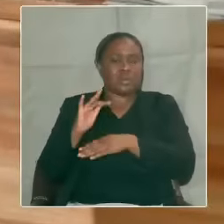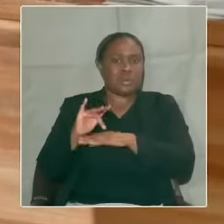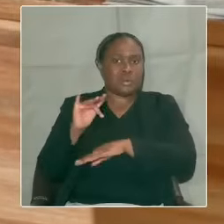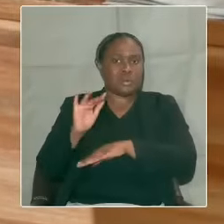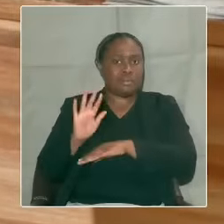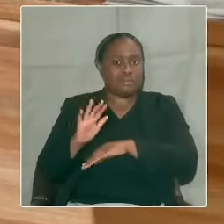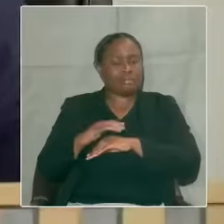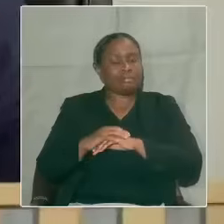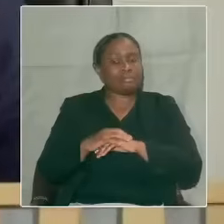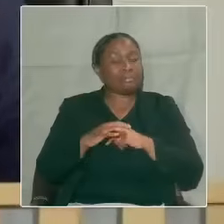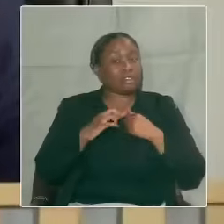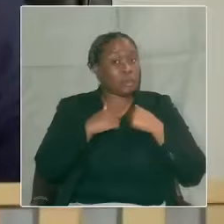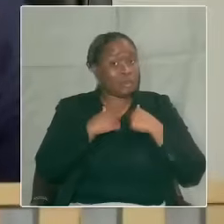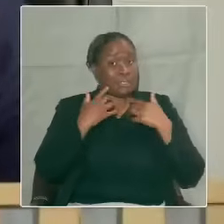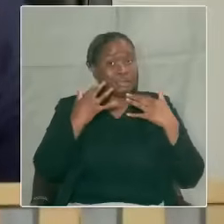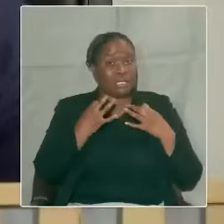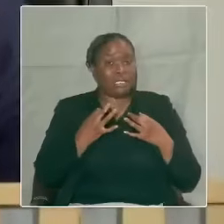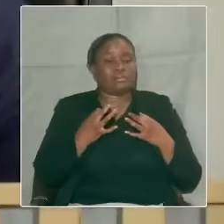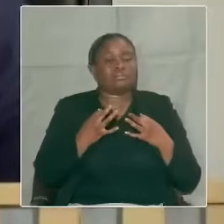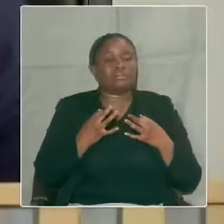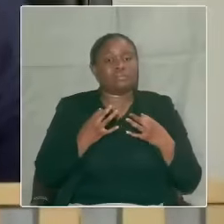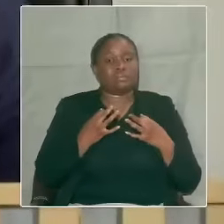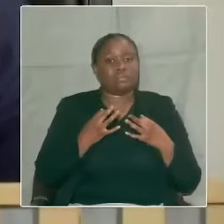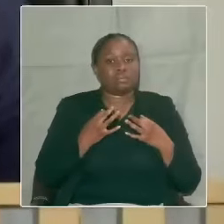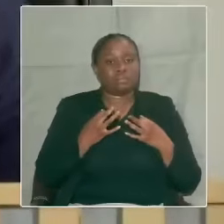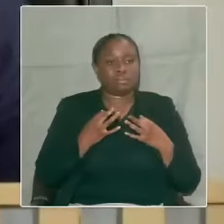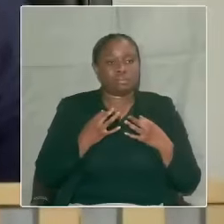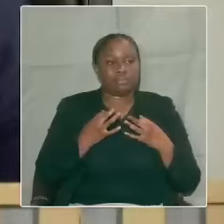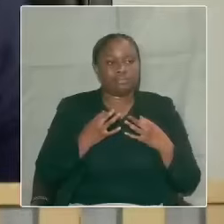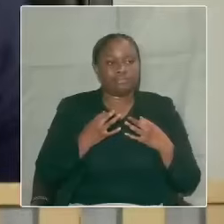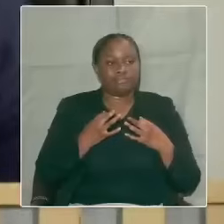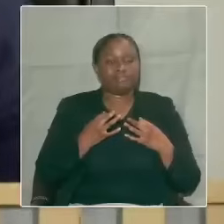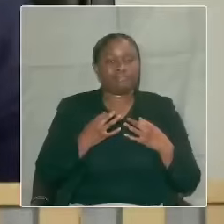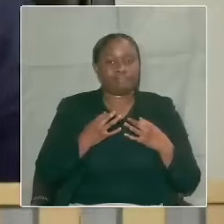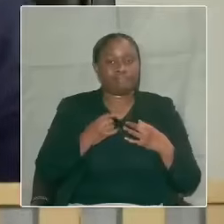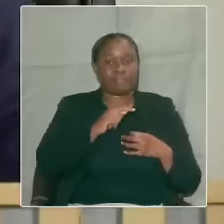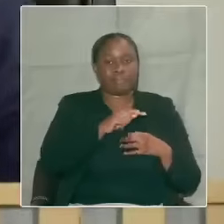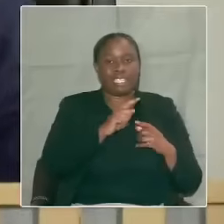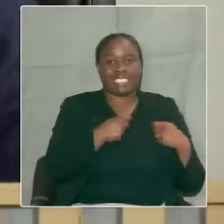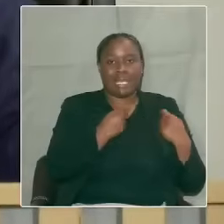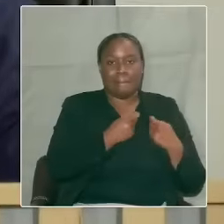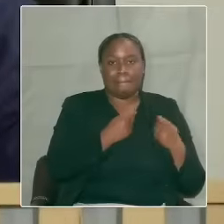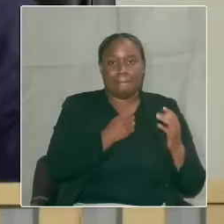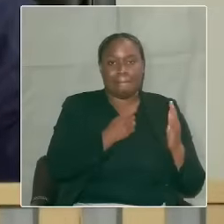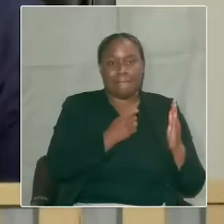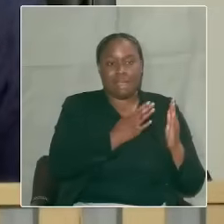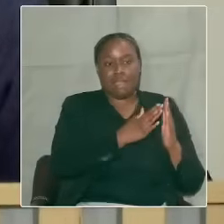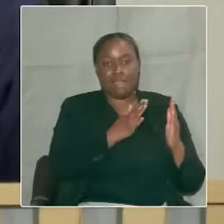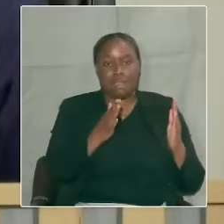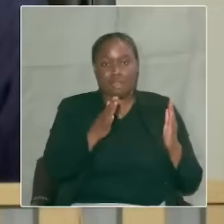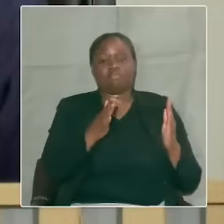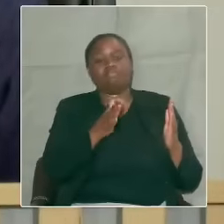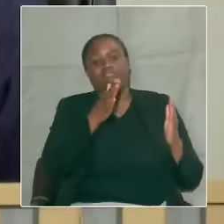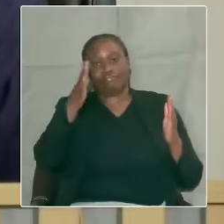then decided that I extend the mandate of the team to also include